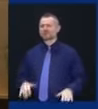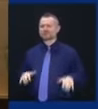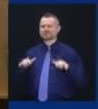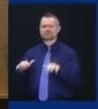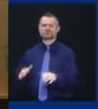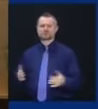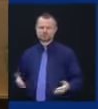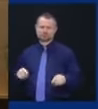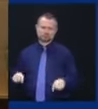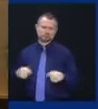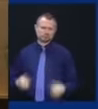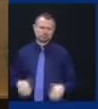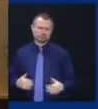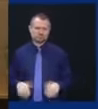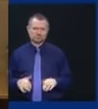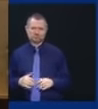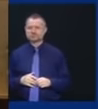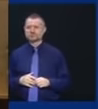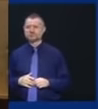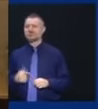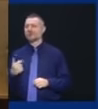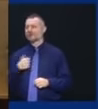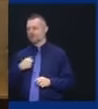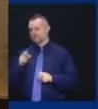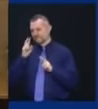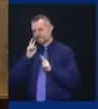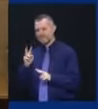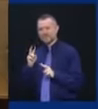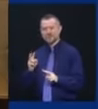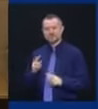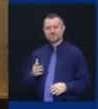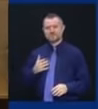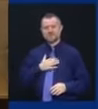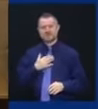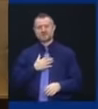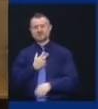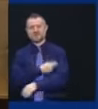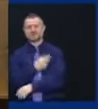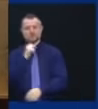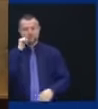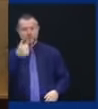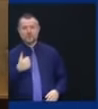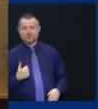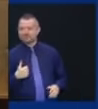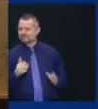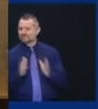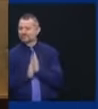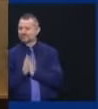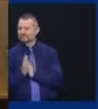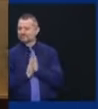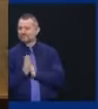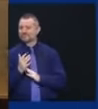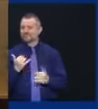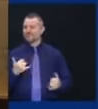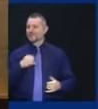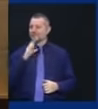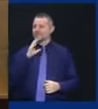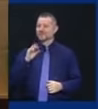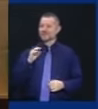in this time of COVID. I'm looking forward to taking my vaccination tomorrow. Now that we're at 50 and